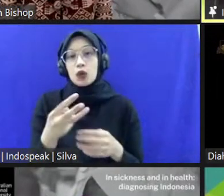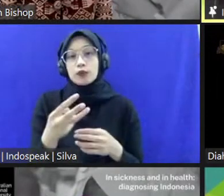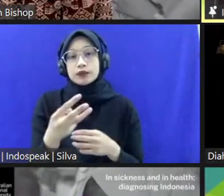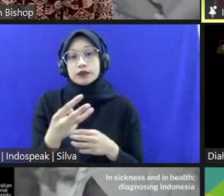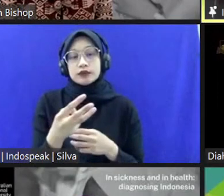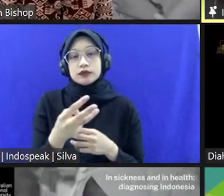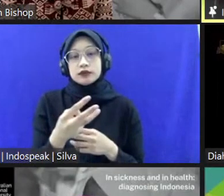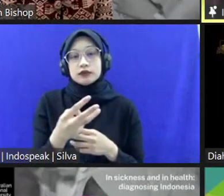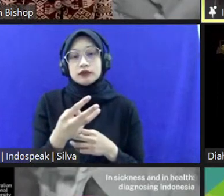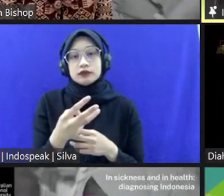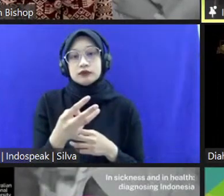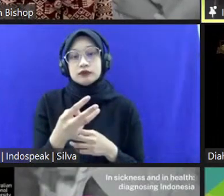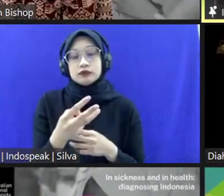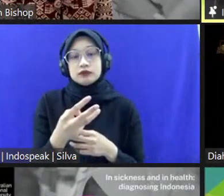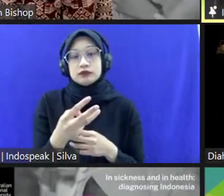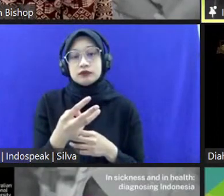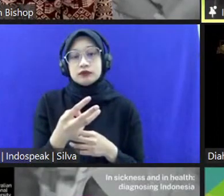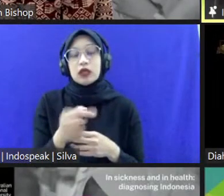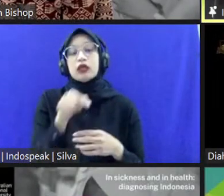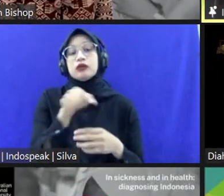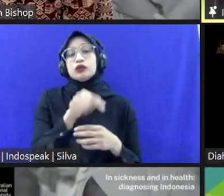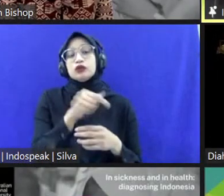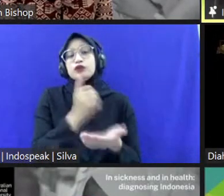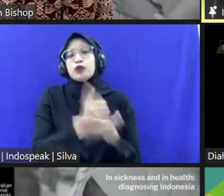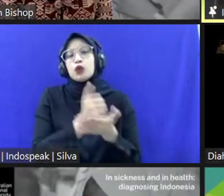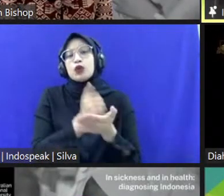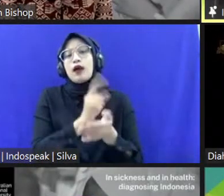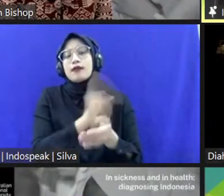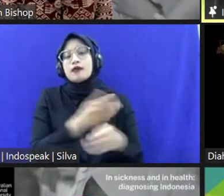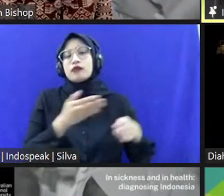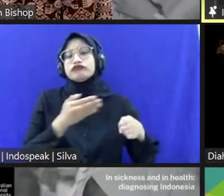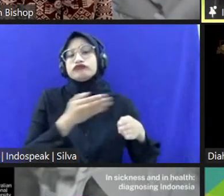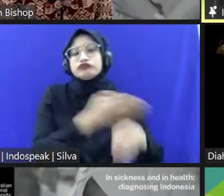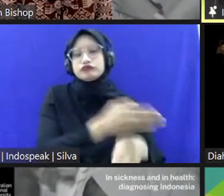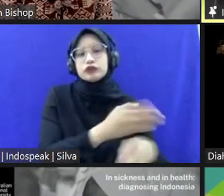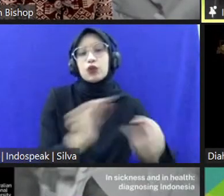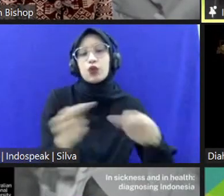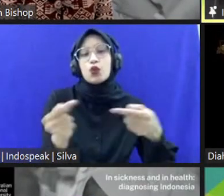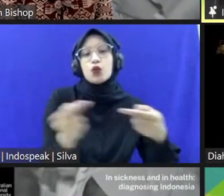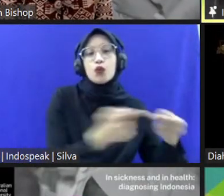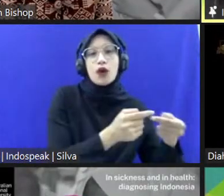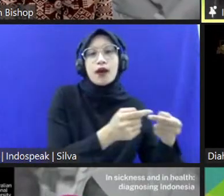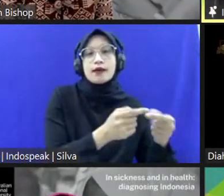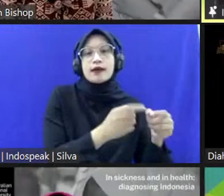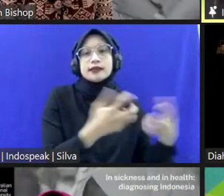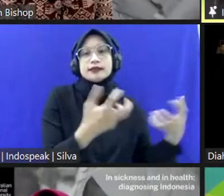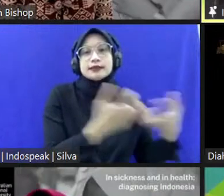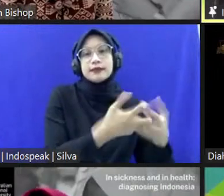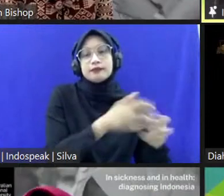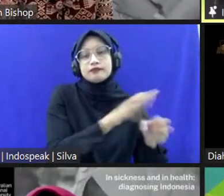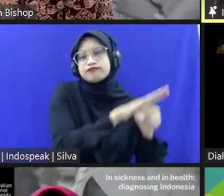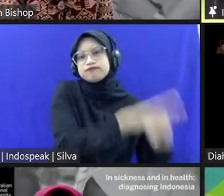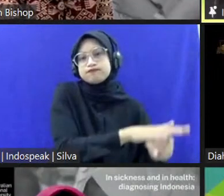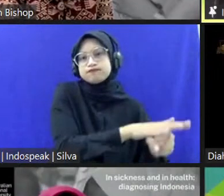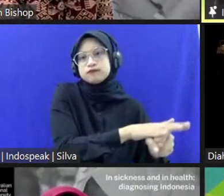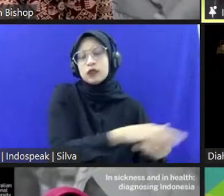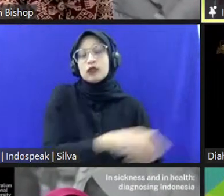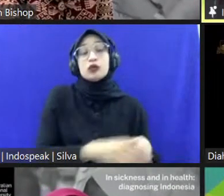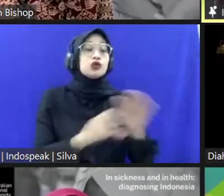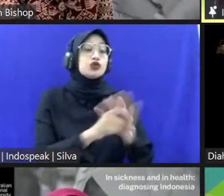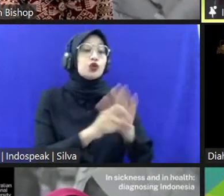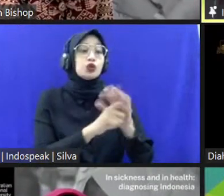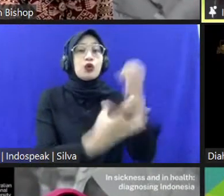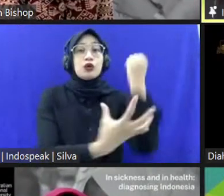silos. They are intersect with different system of oppression. For example, being poor, but also